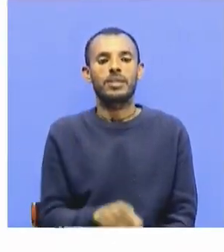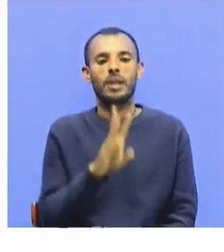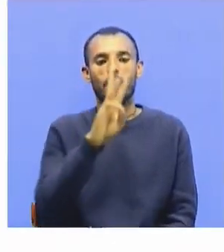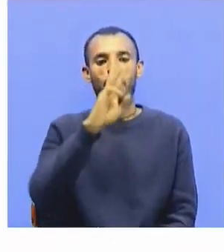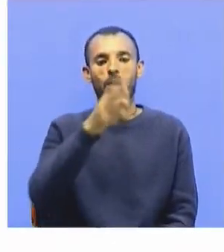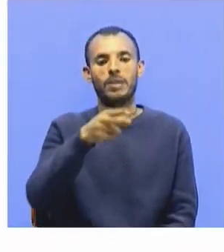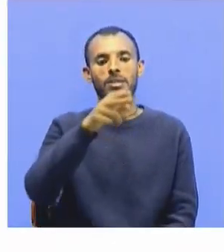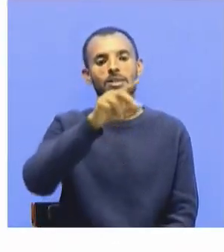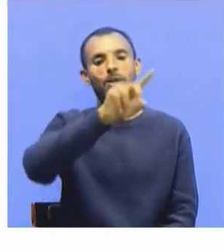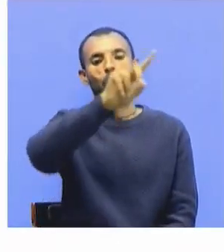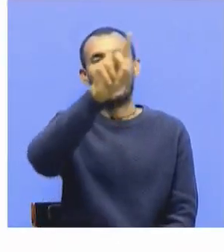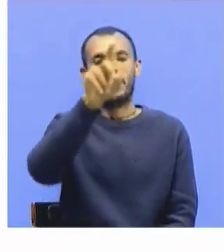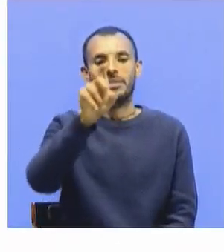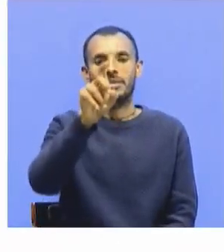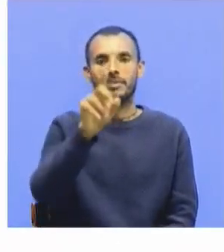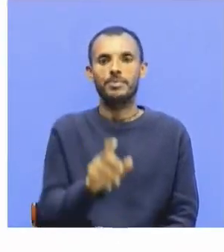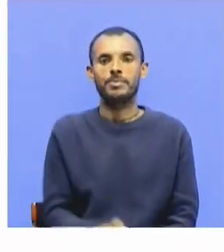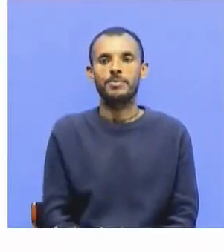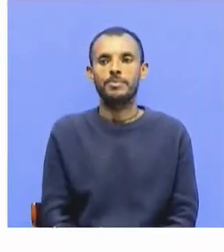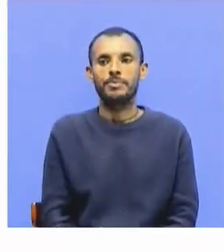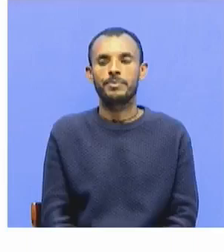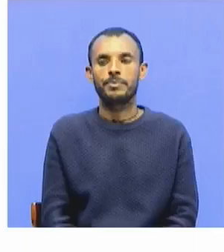question.